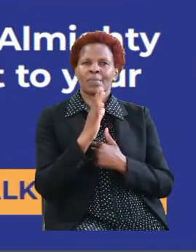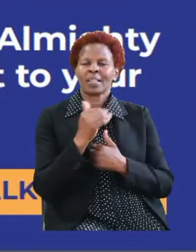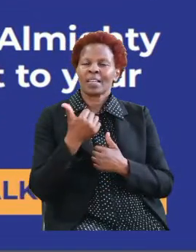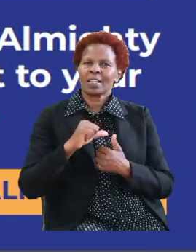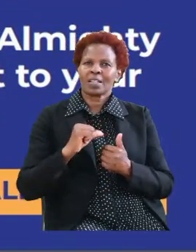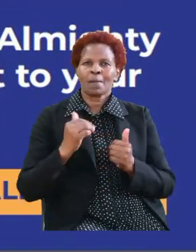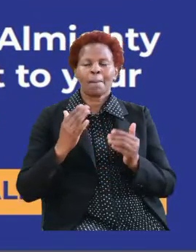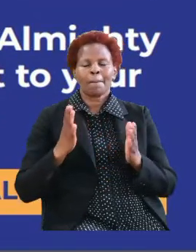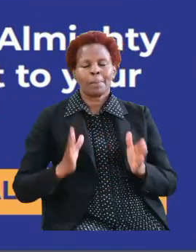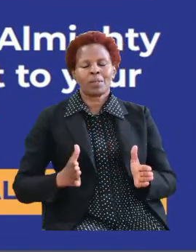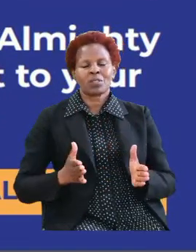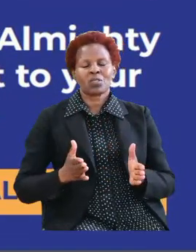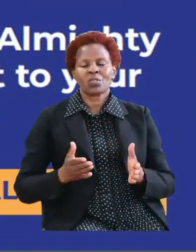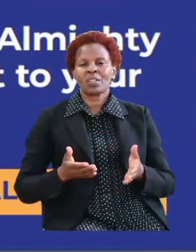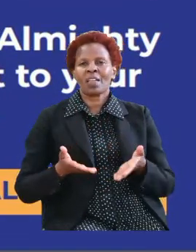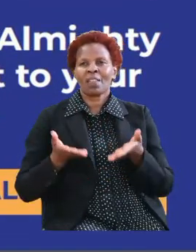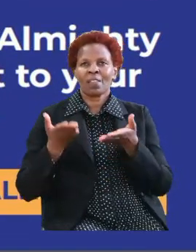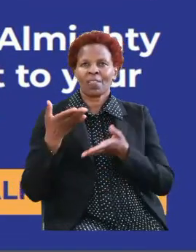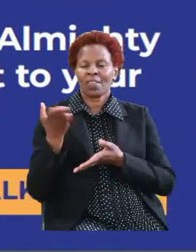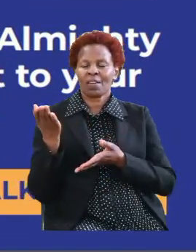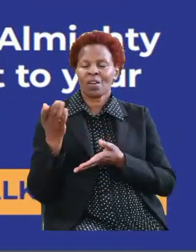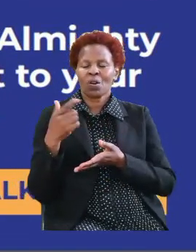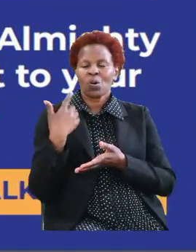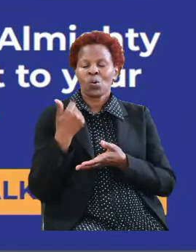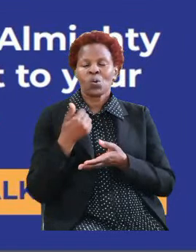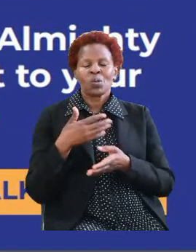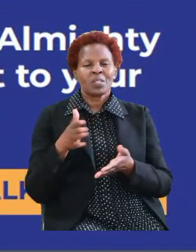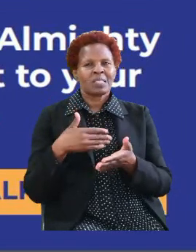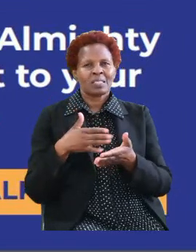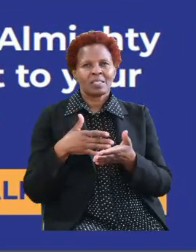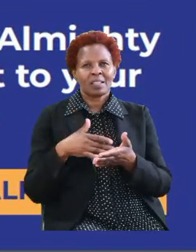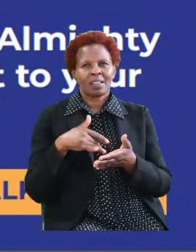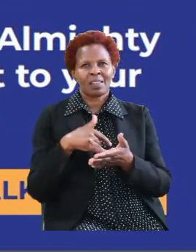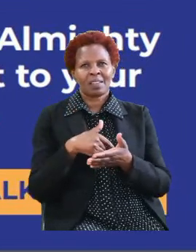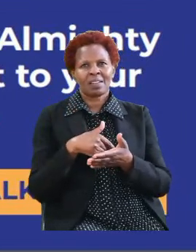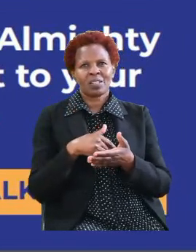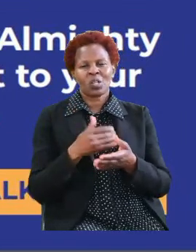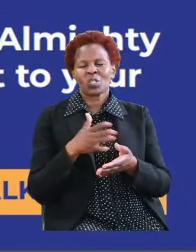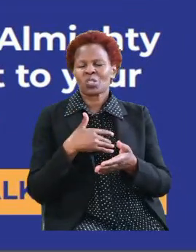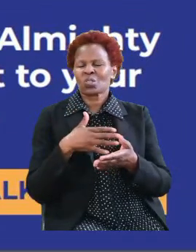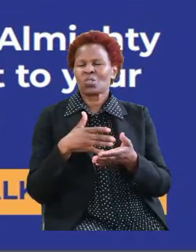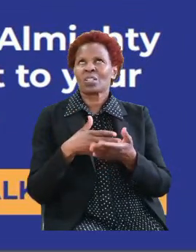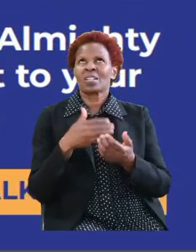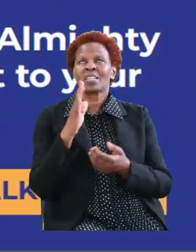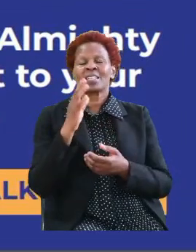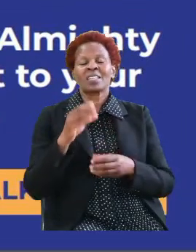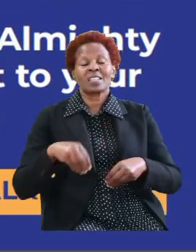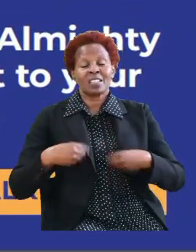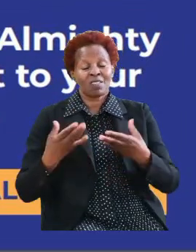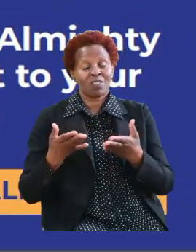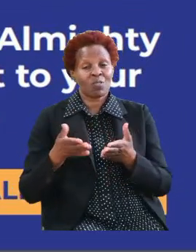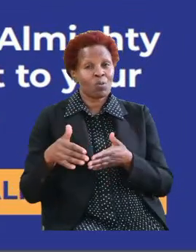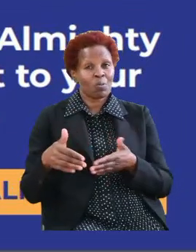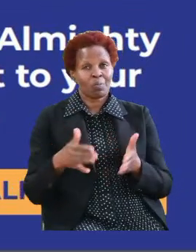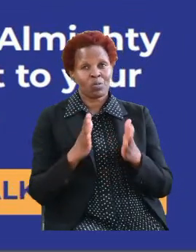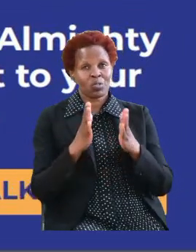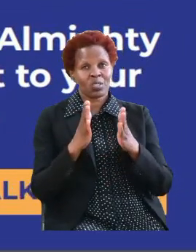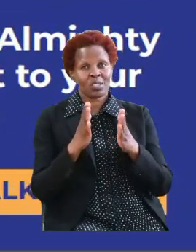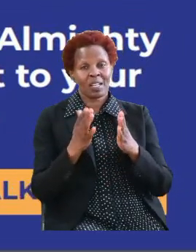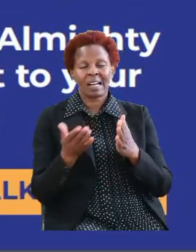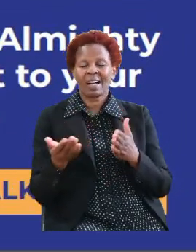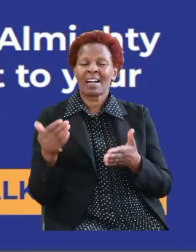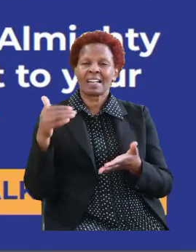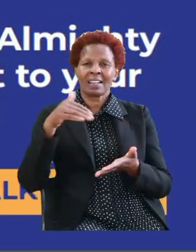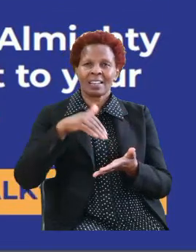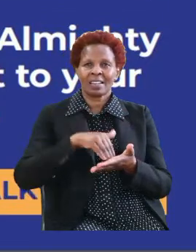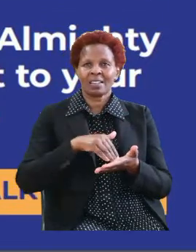there? As we sing that chorus the last time, the Lord is giving you this moment to again come